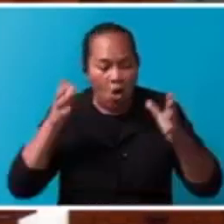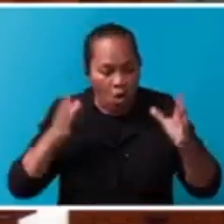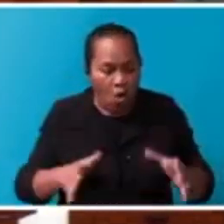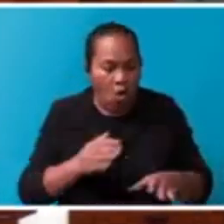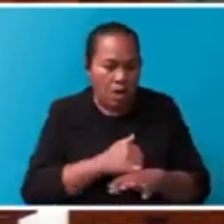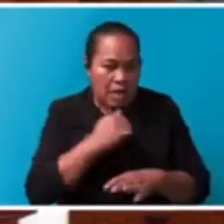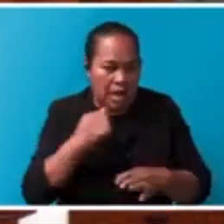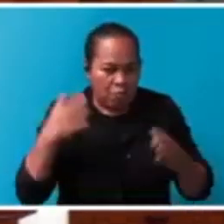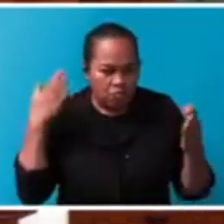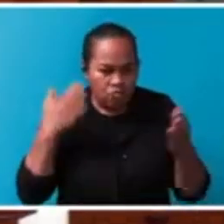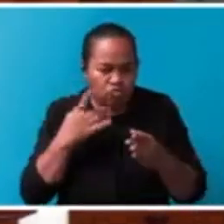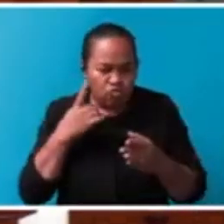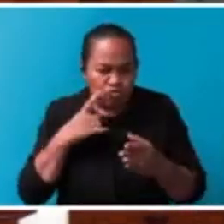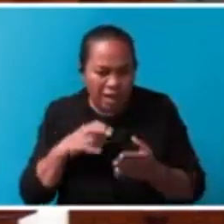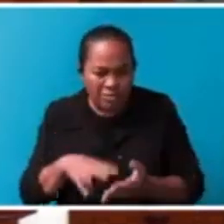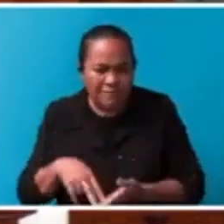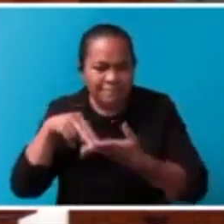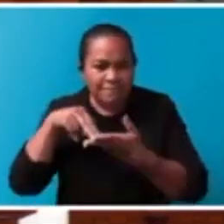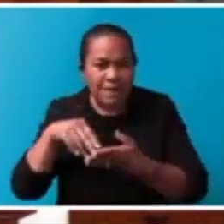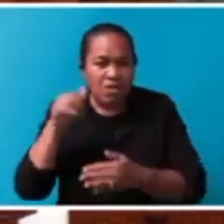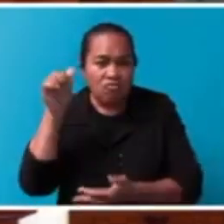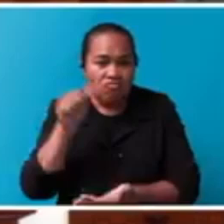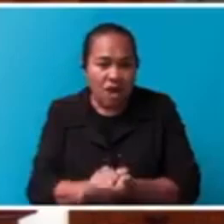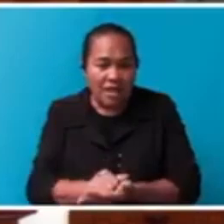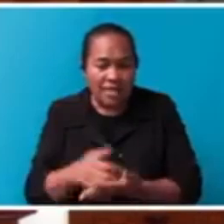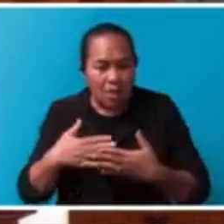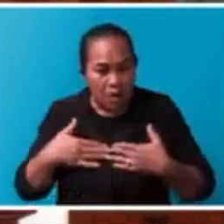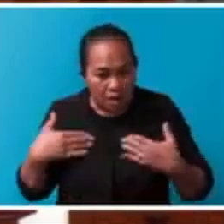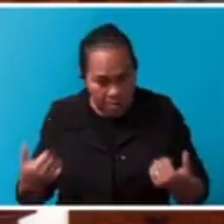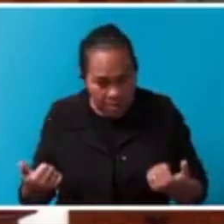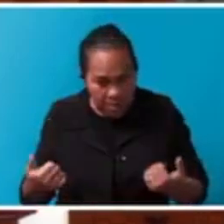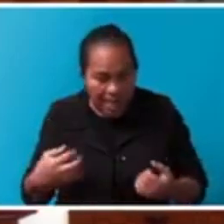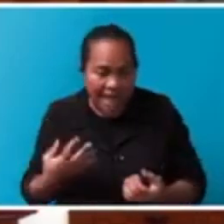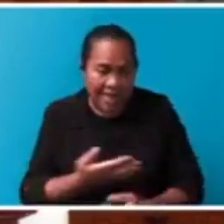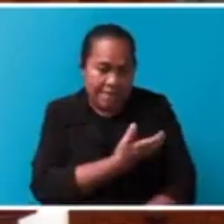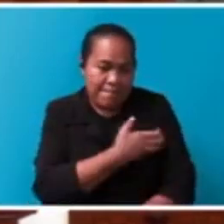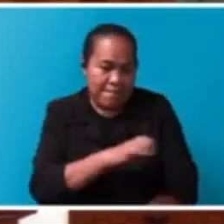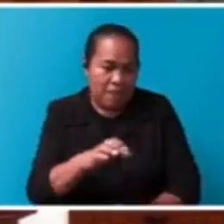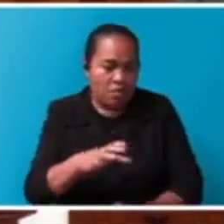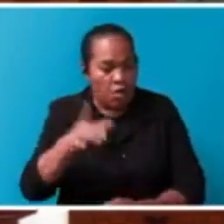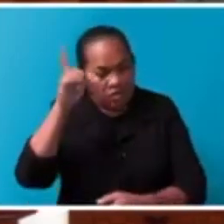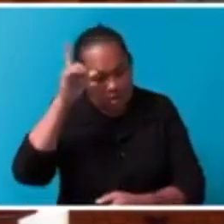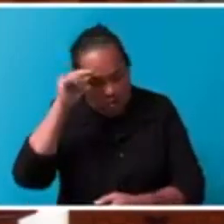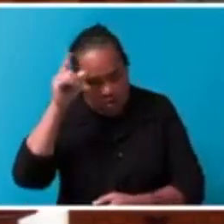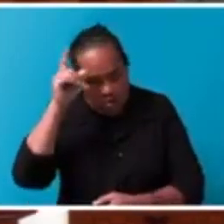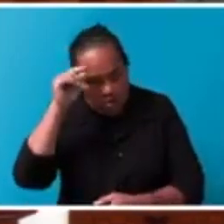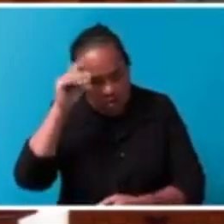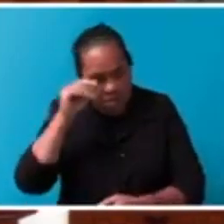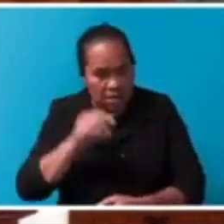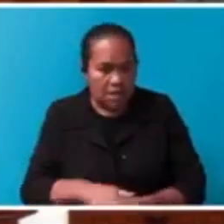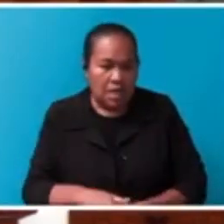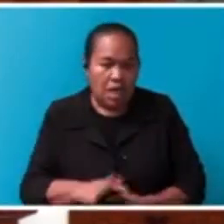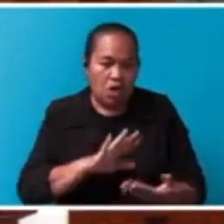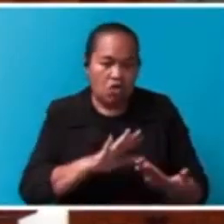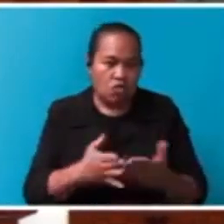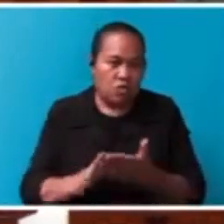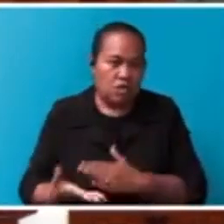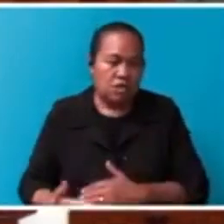to uplifting the rights, well-being, and empowerment of the Itaukei communities.